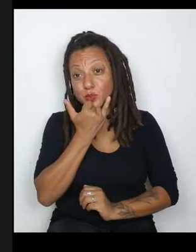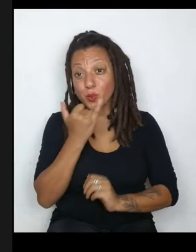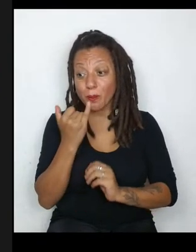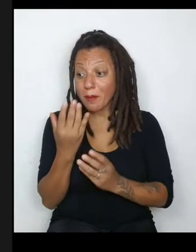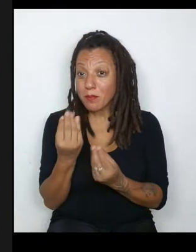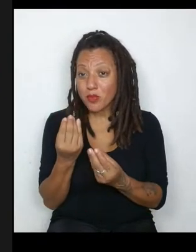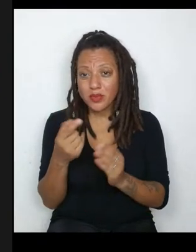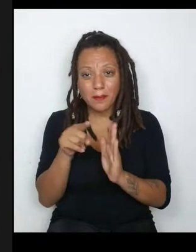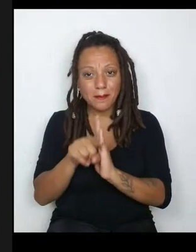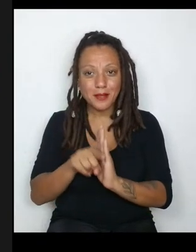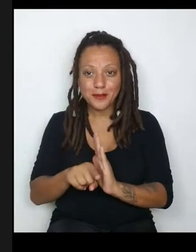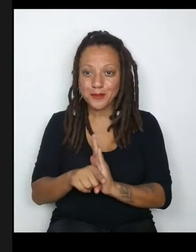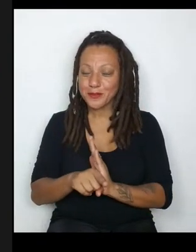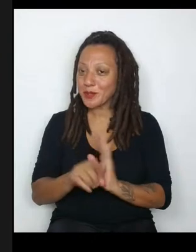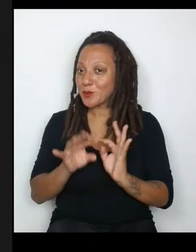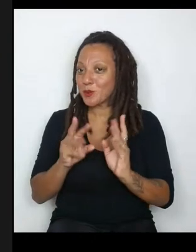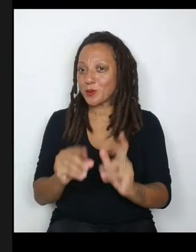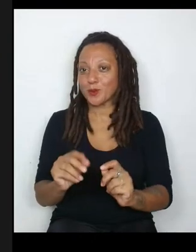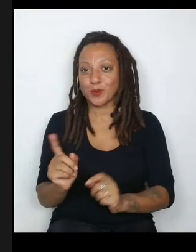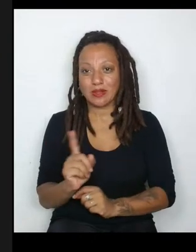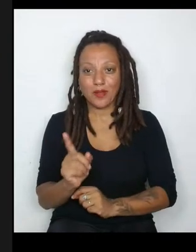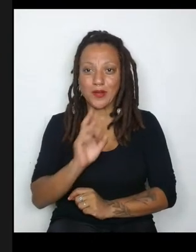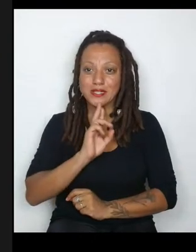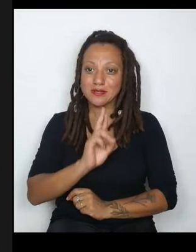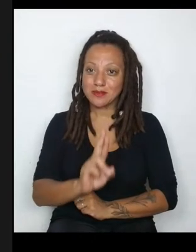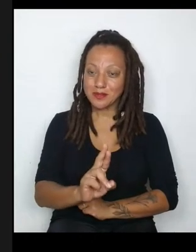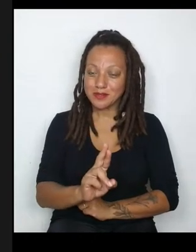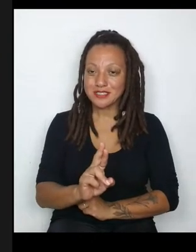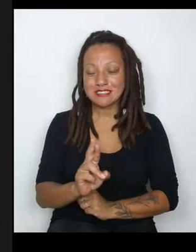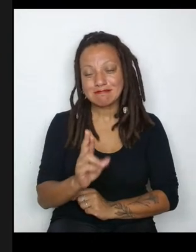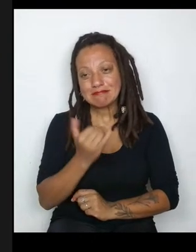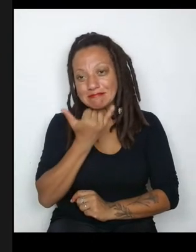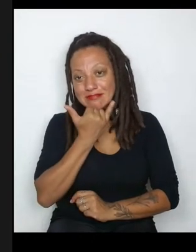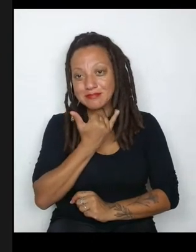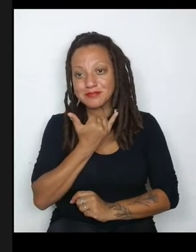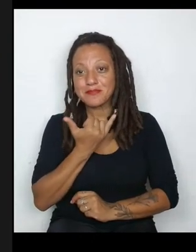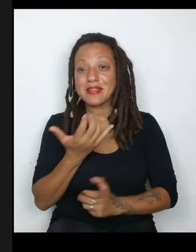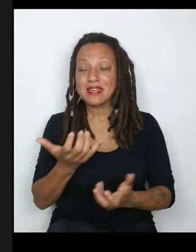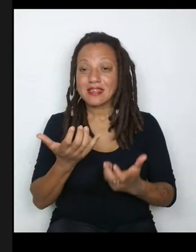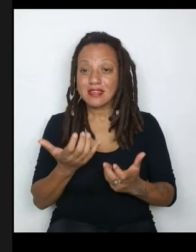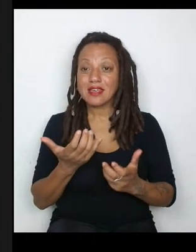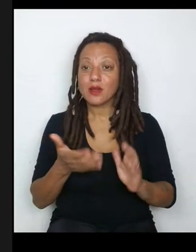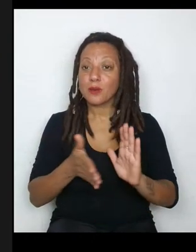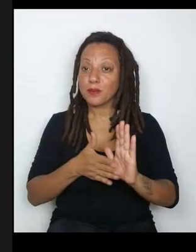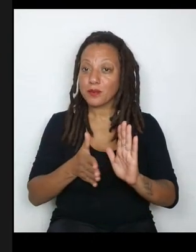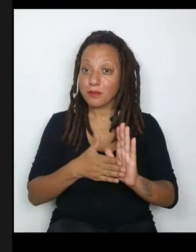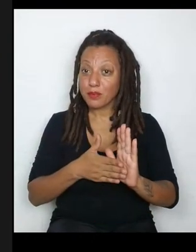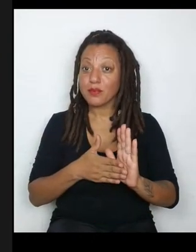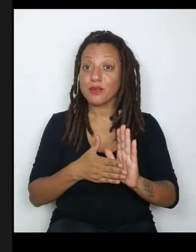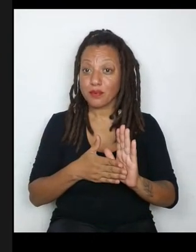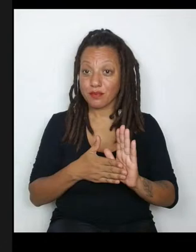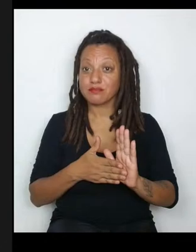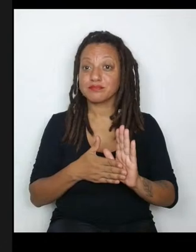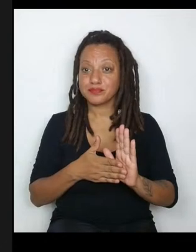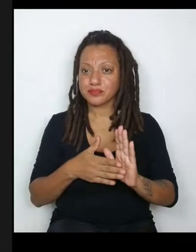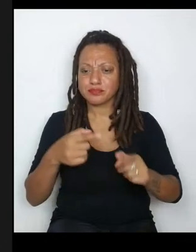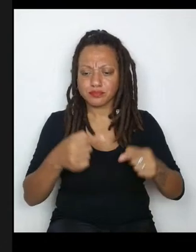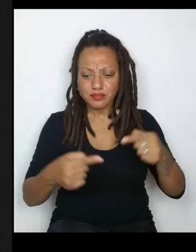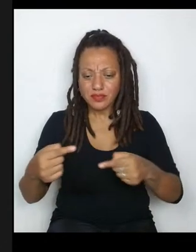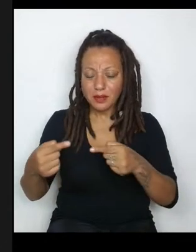apologize because we won't be able to address all of them i would also like to take this opportunity to